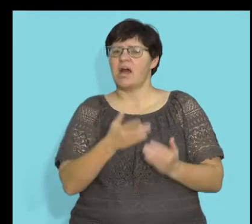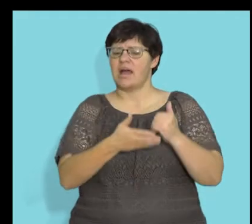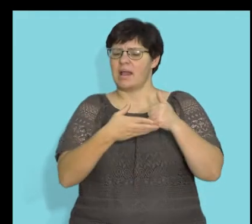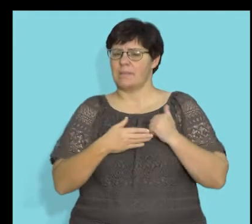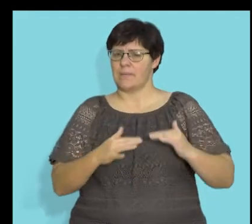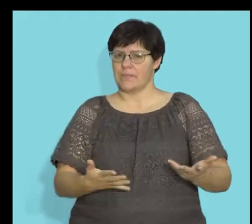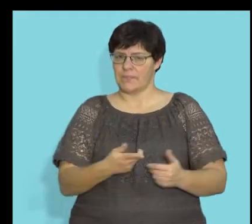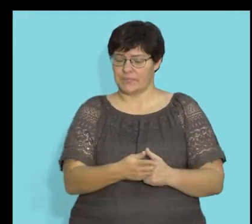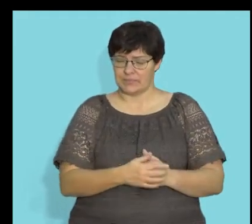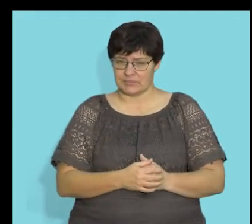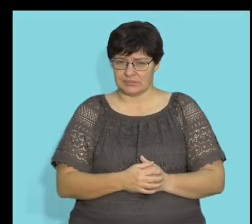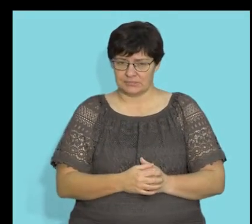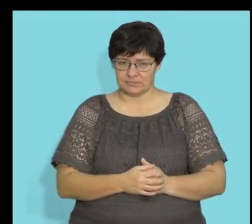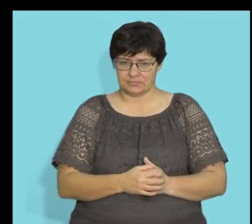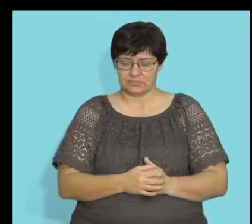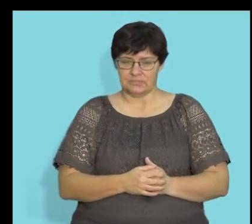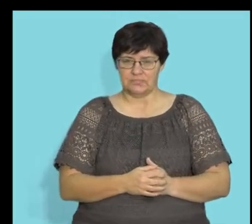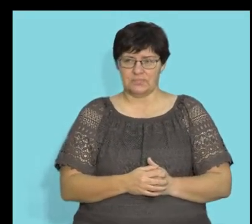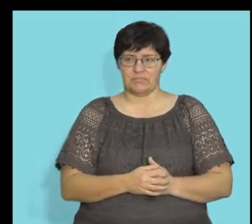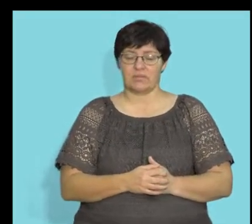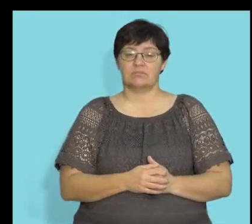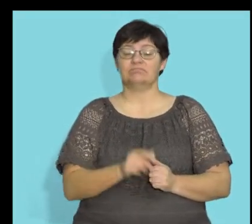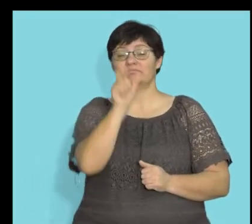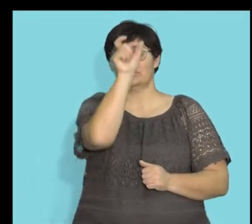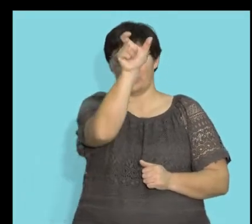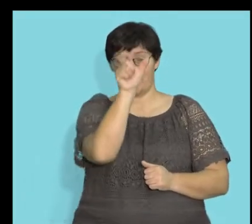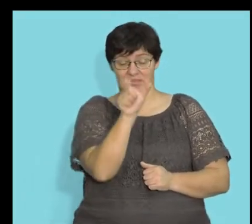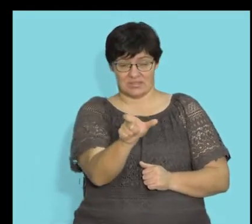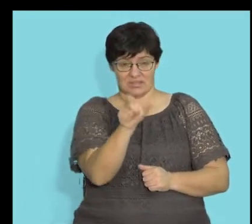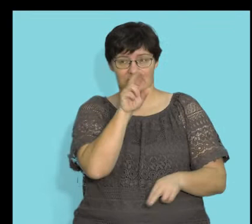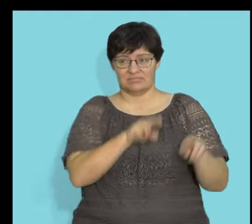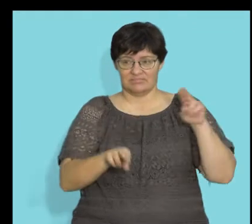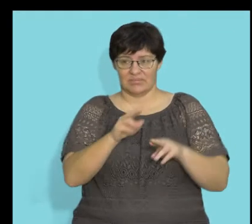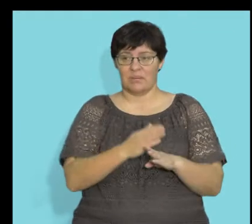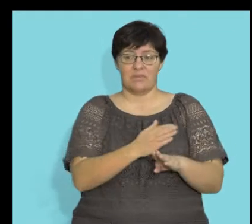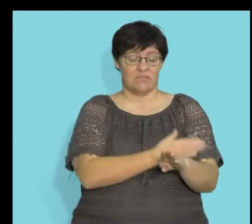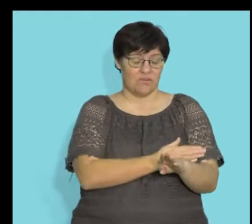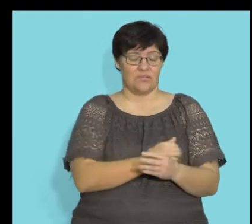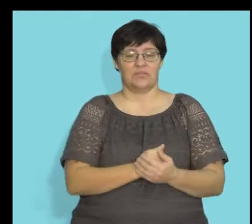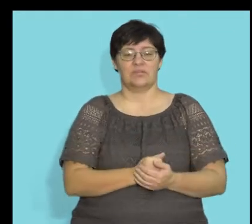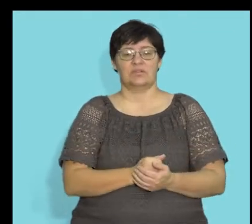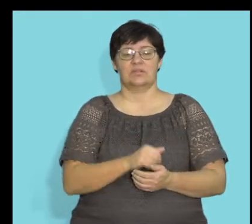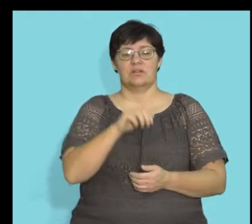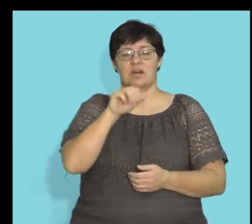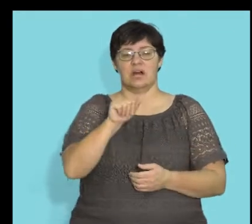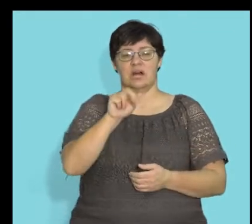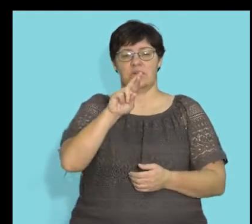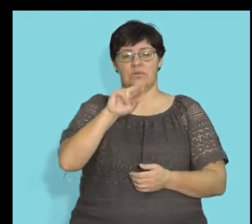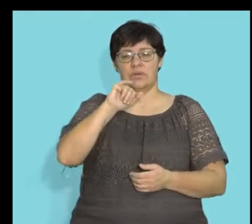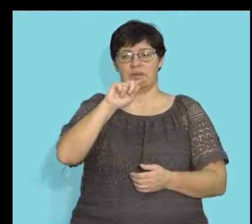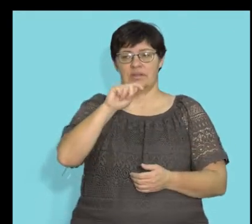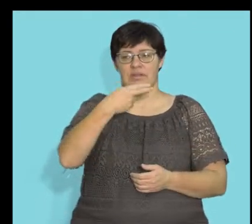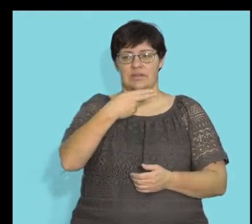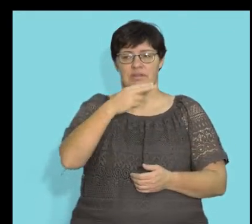in series. So the key terms that I just want to revise before we get into it, just